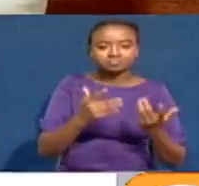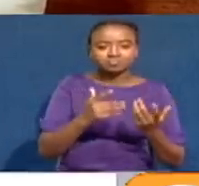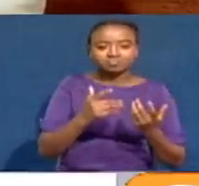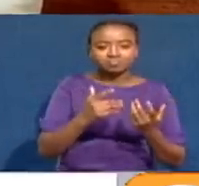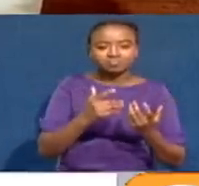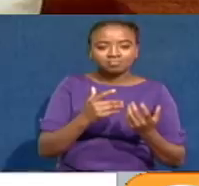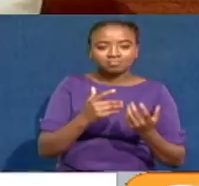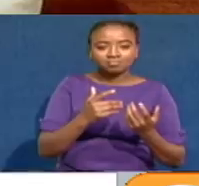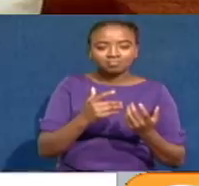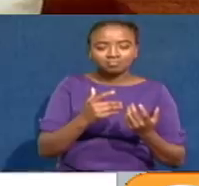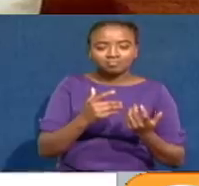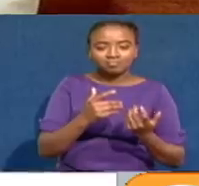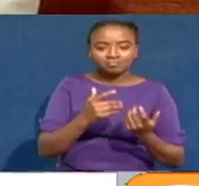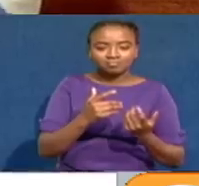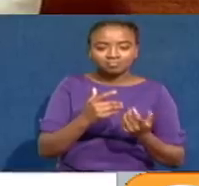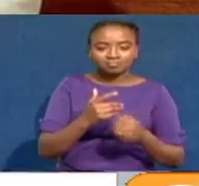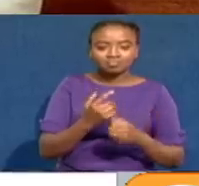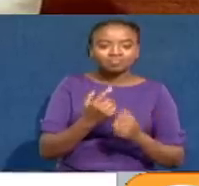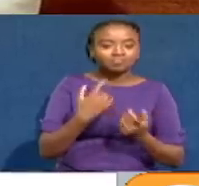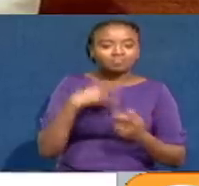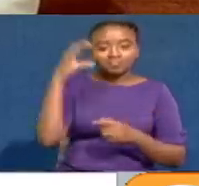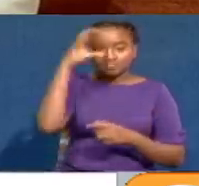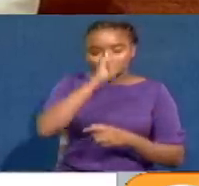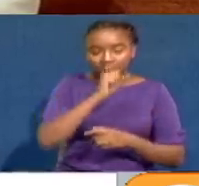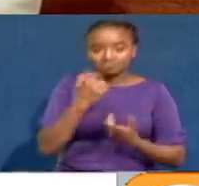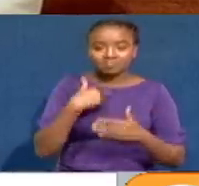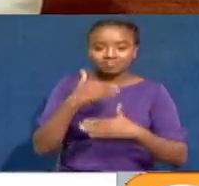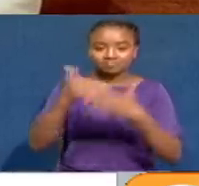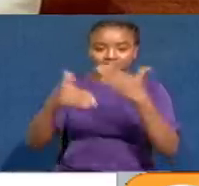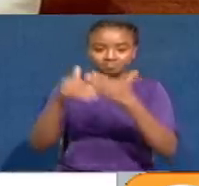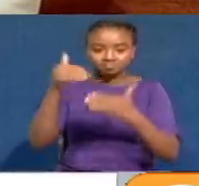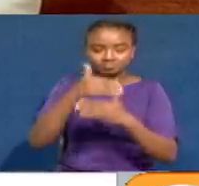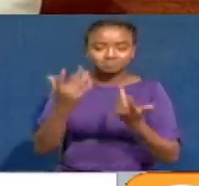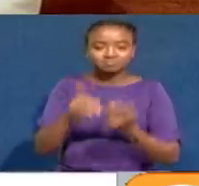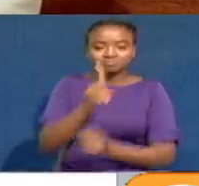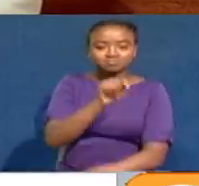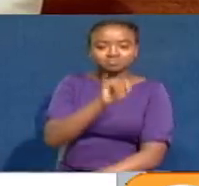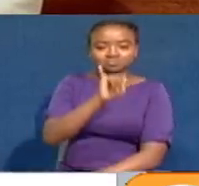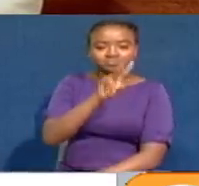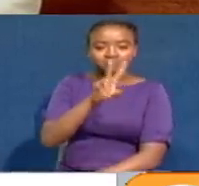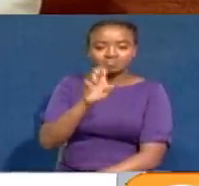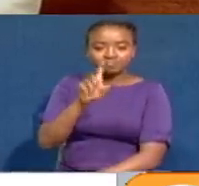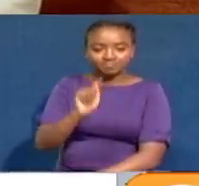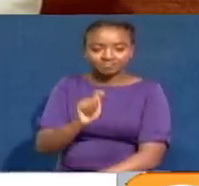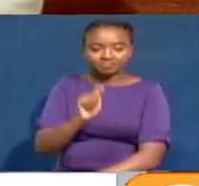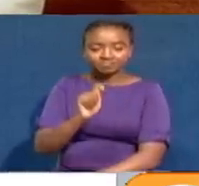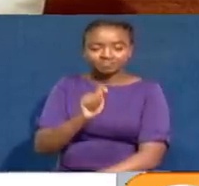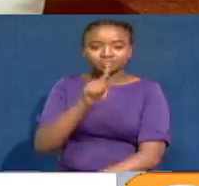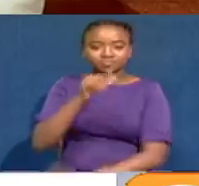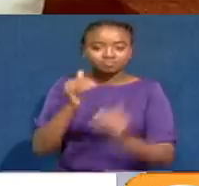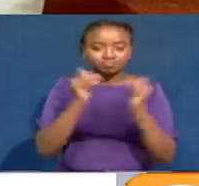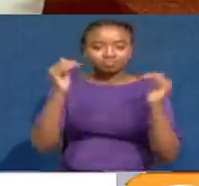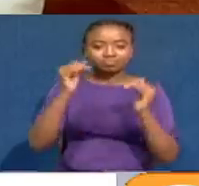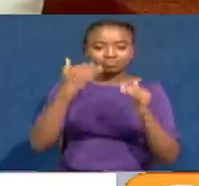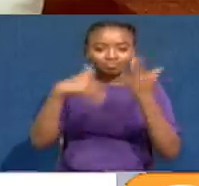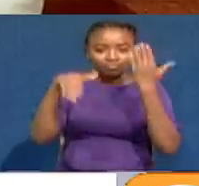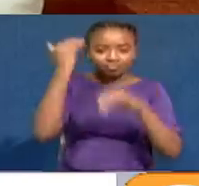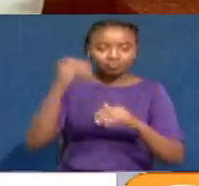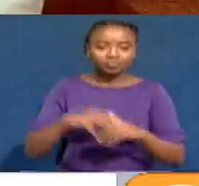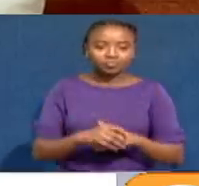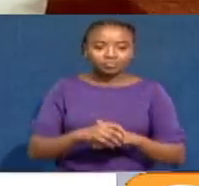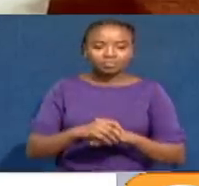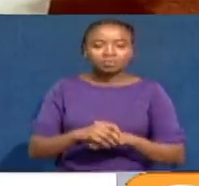290 billion per constituency. Let's assume we build a TVET to a level of a university at 1 billion per